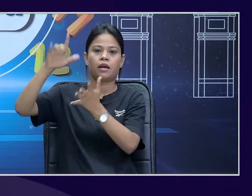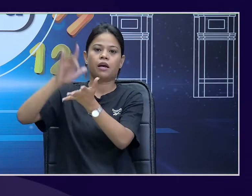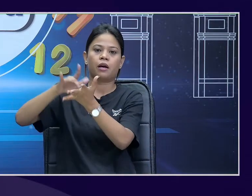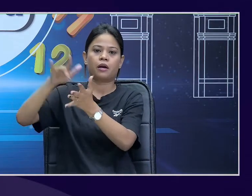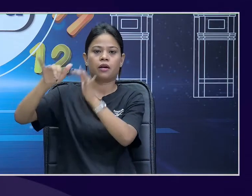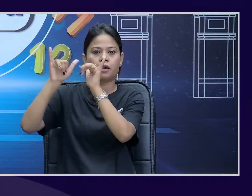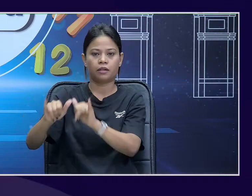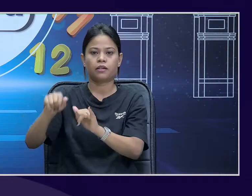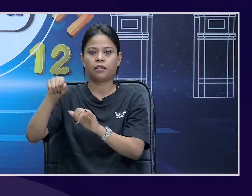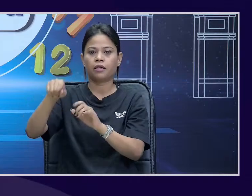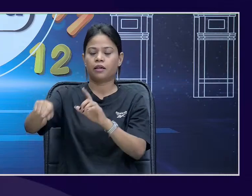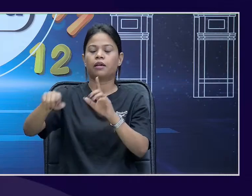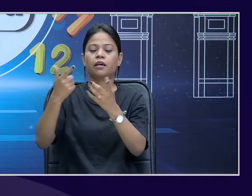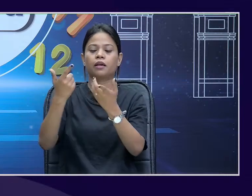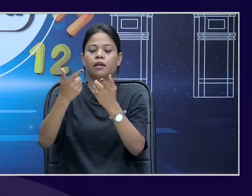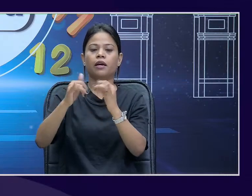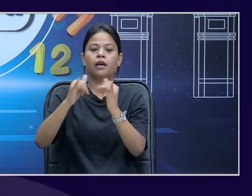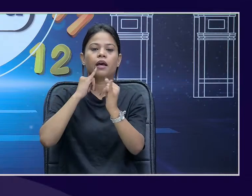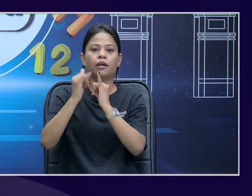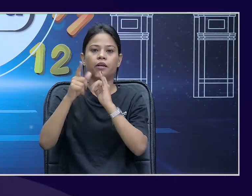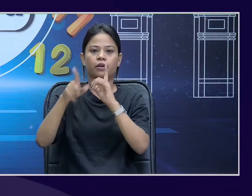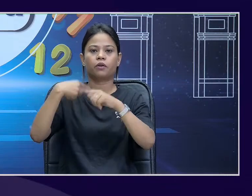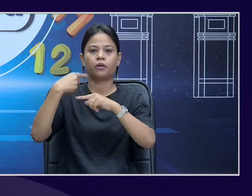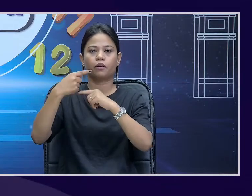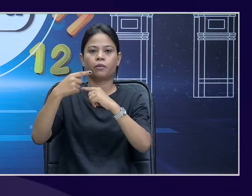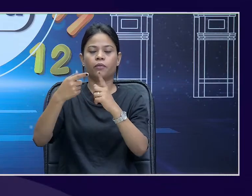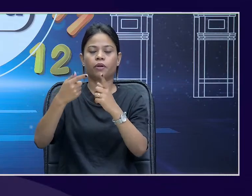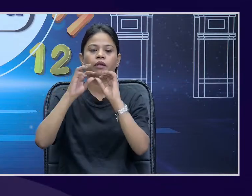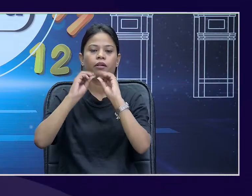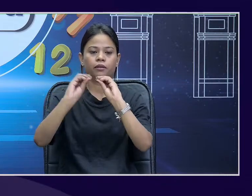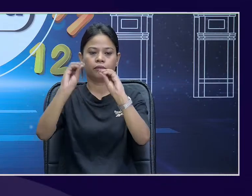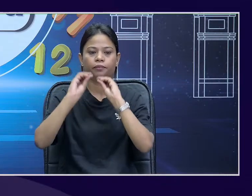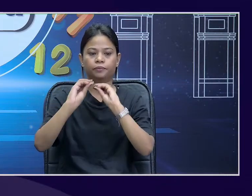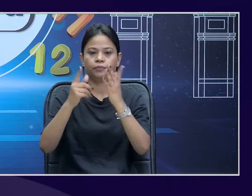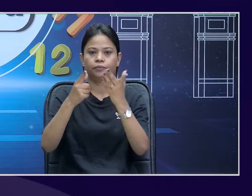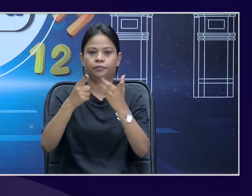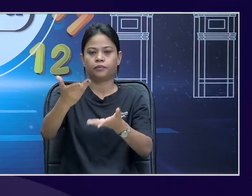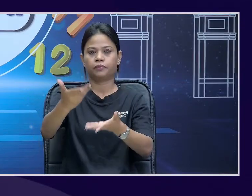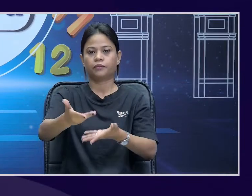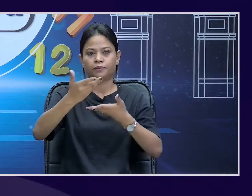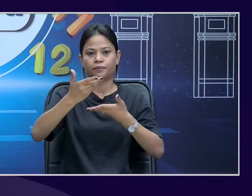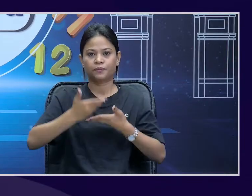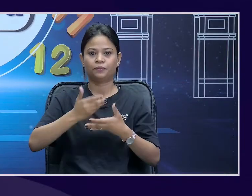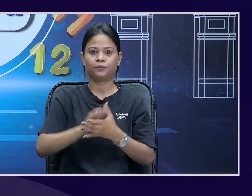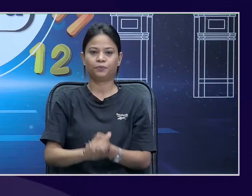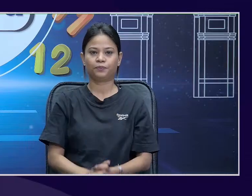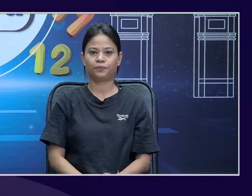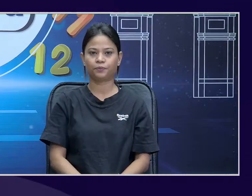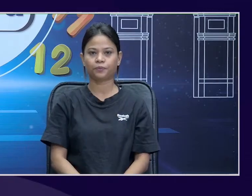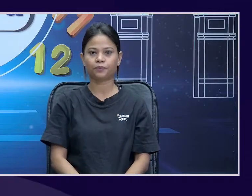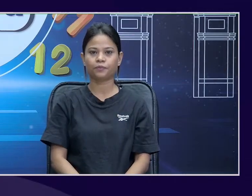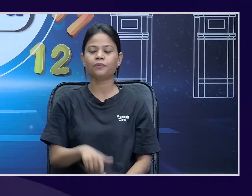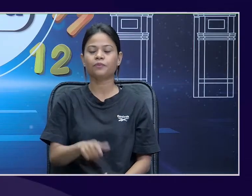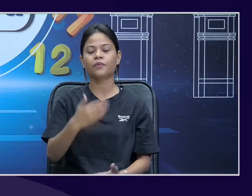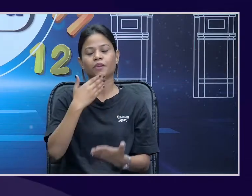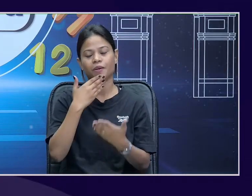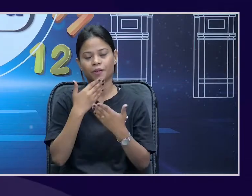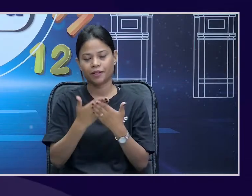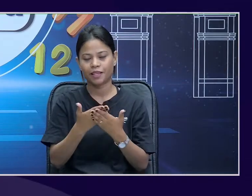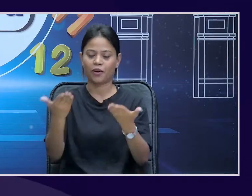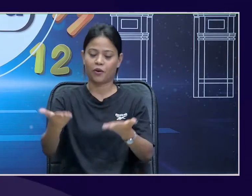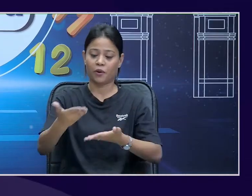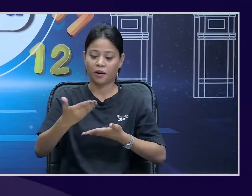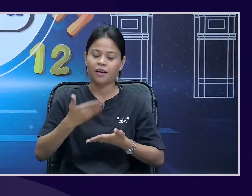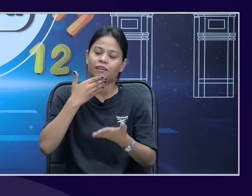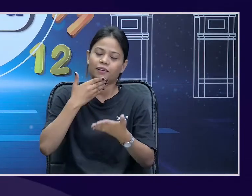Institute for Special Education, Kerala. Very warm welcome, ma'am. Thank you, ma'am, for the hearty welcome. And